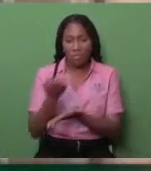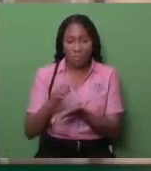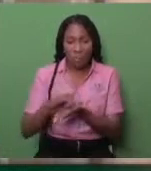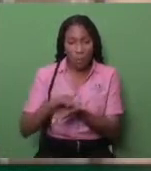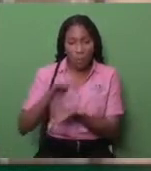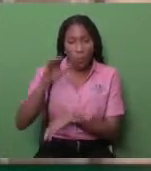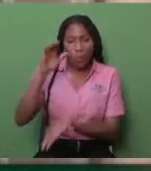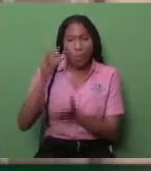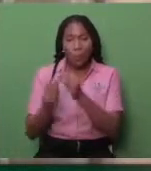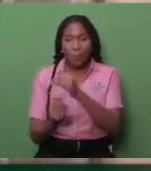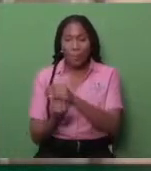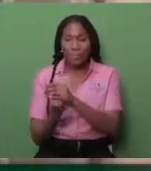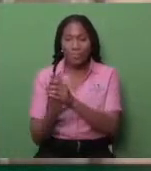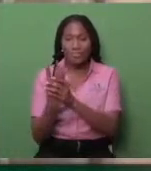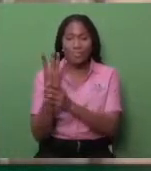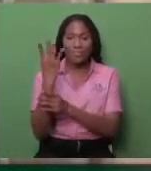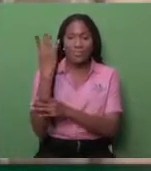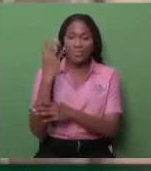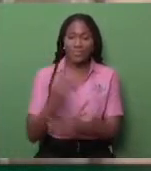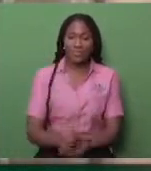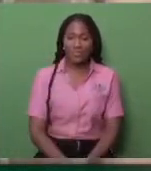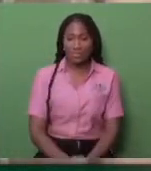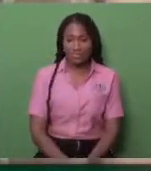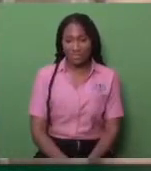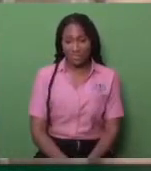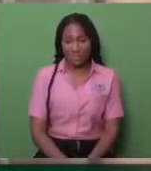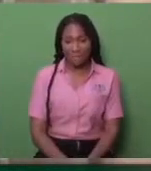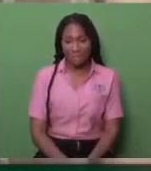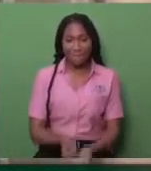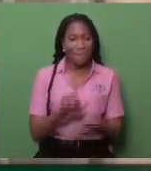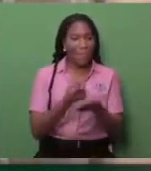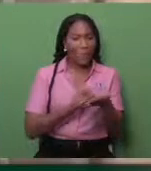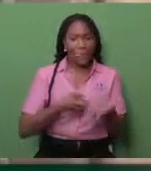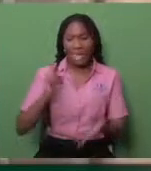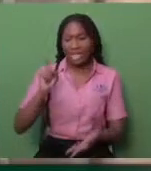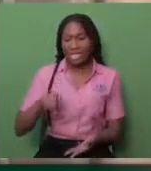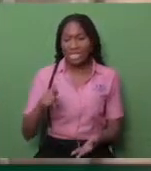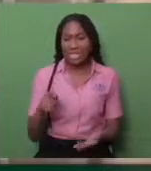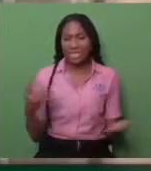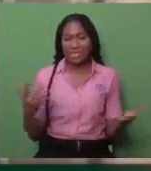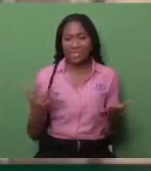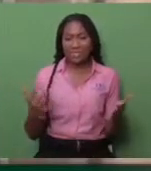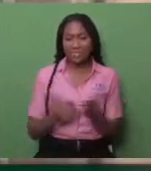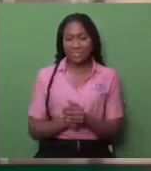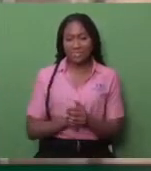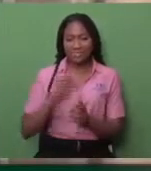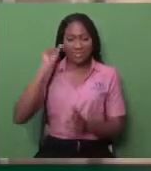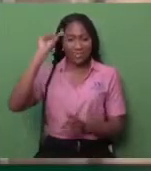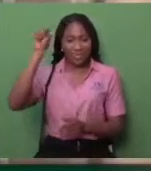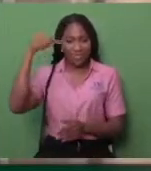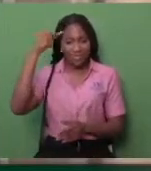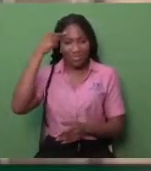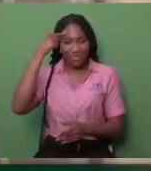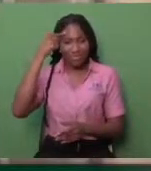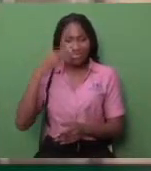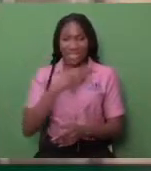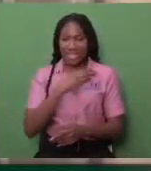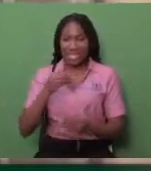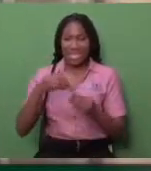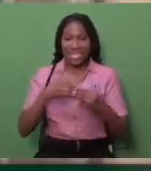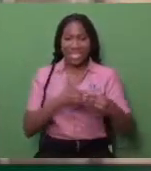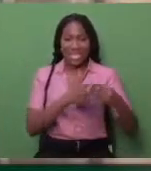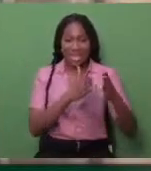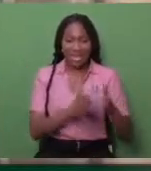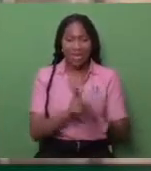and supporting transformation. What is needed is a government and a leader and leaders who will put